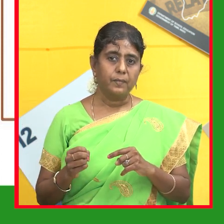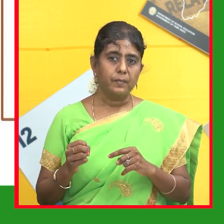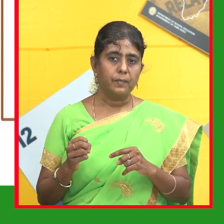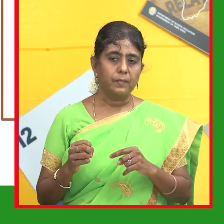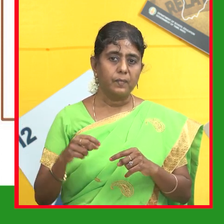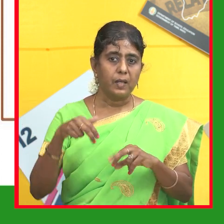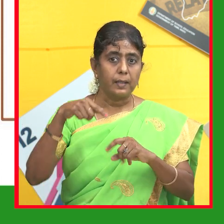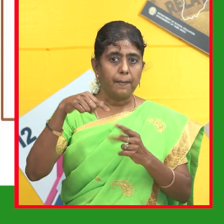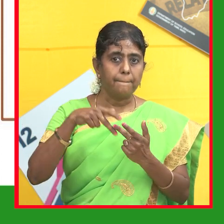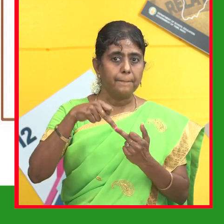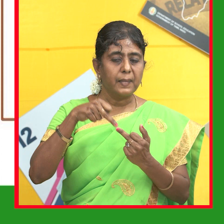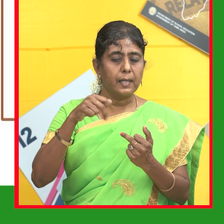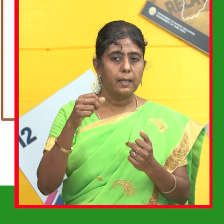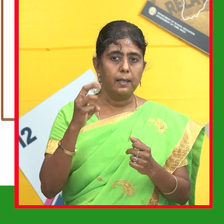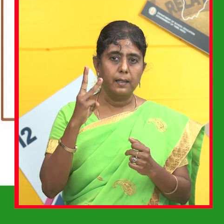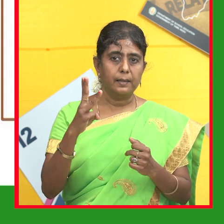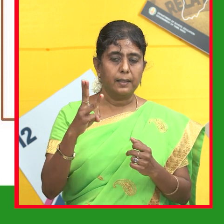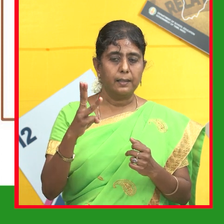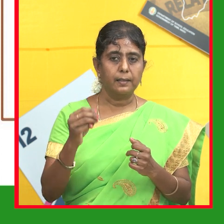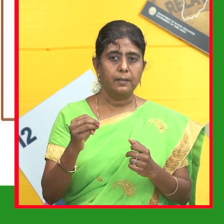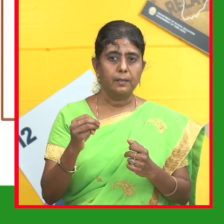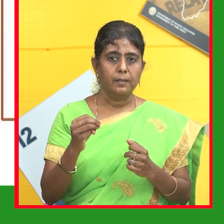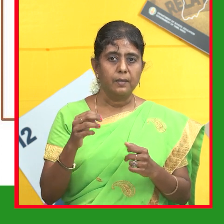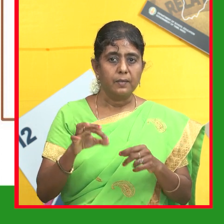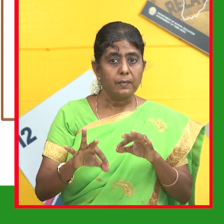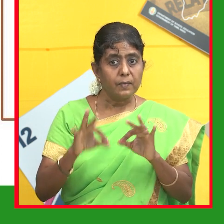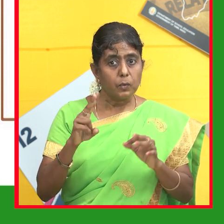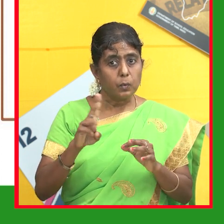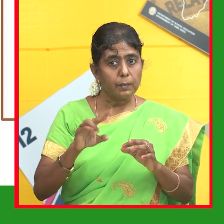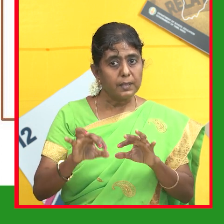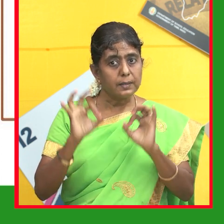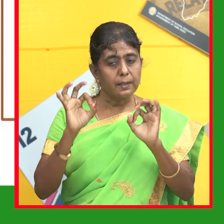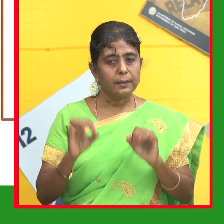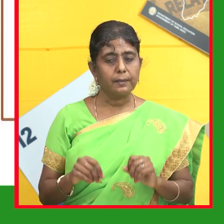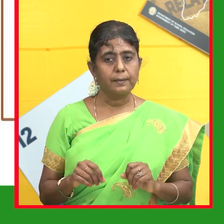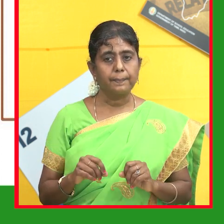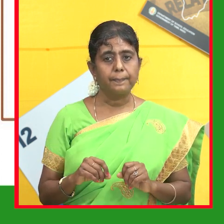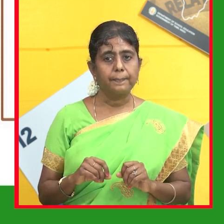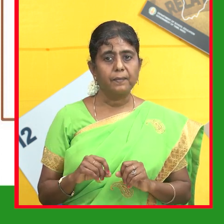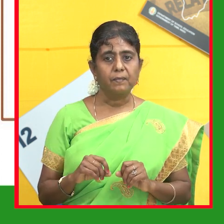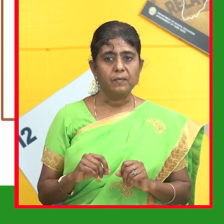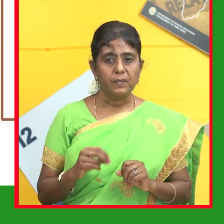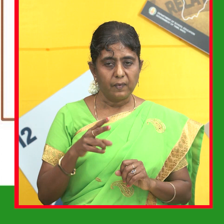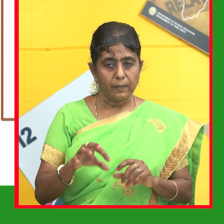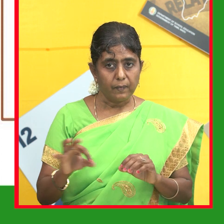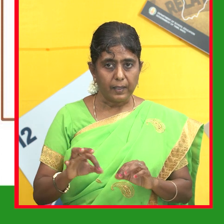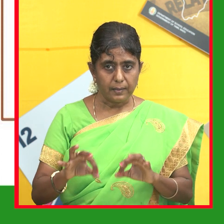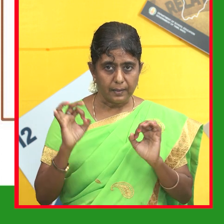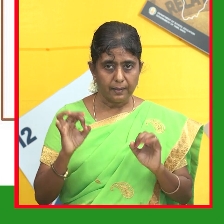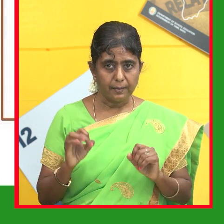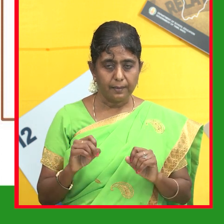What's the number in the middle? 3. So which two number we have to select? We can